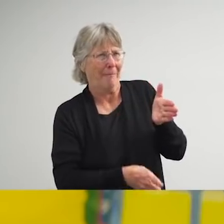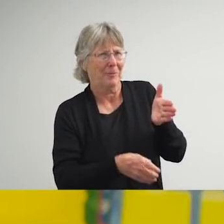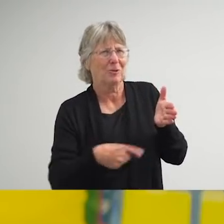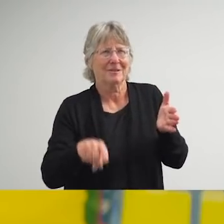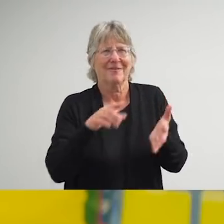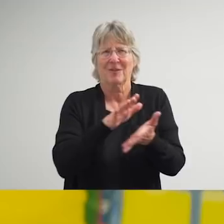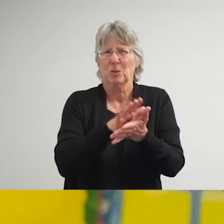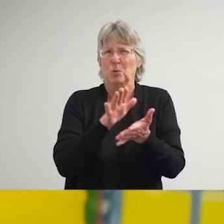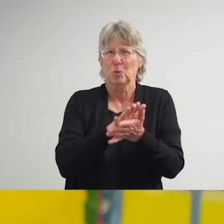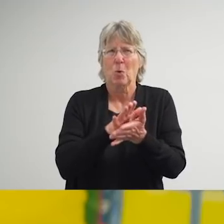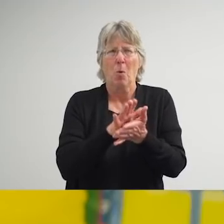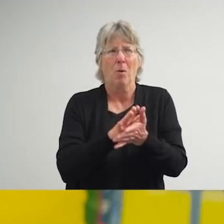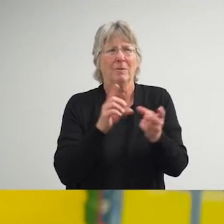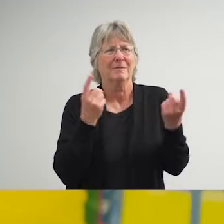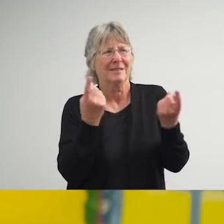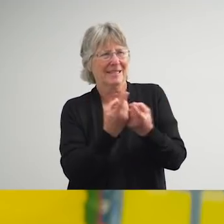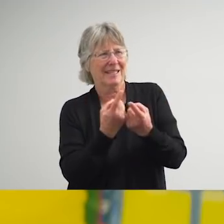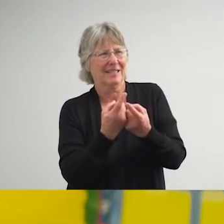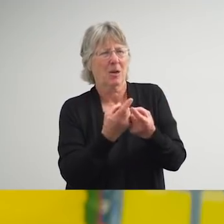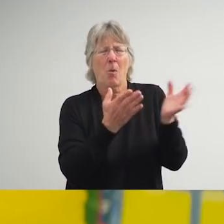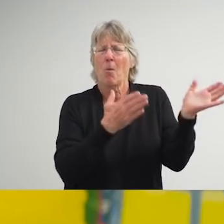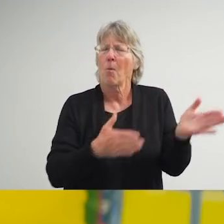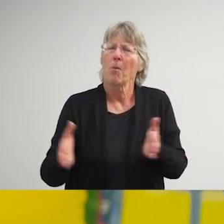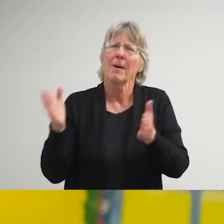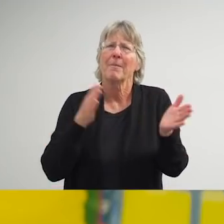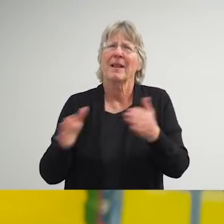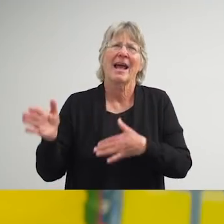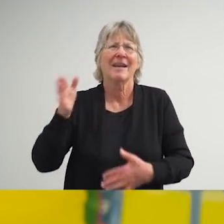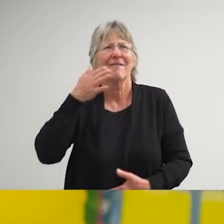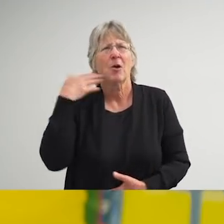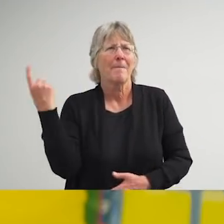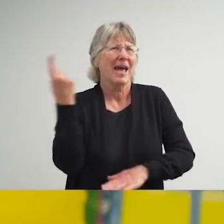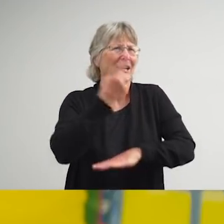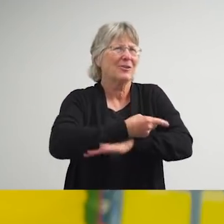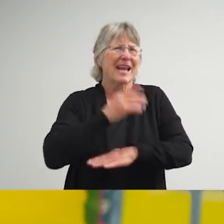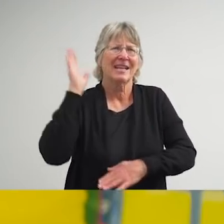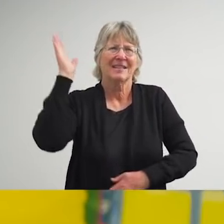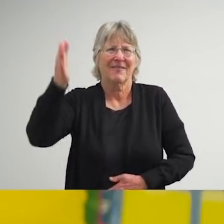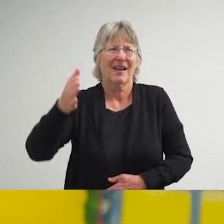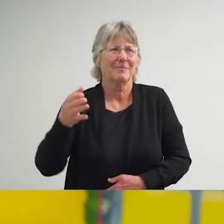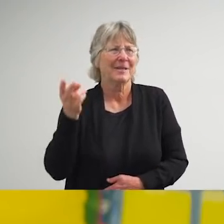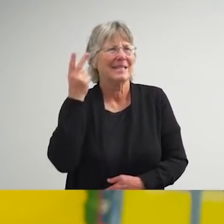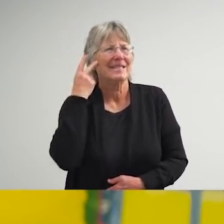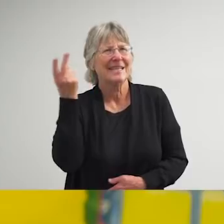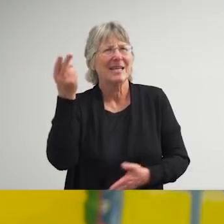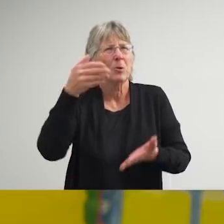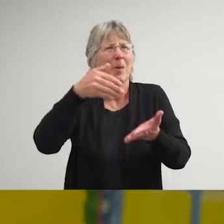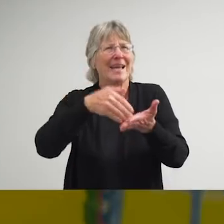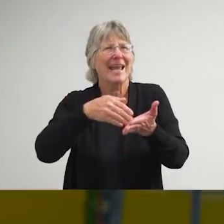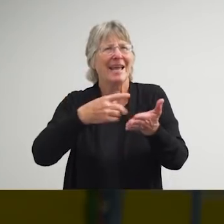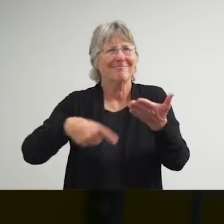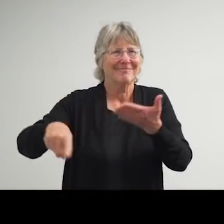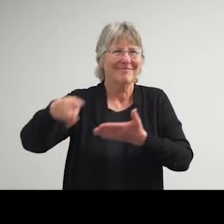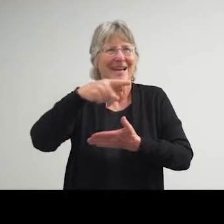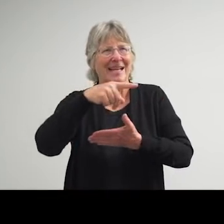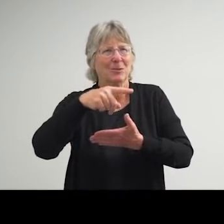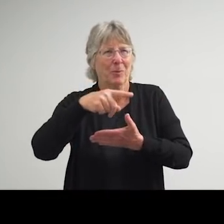history. We are planning for better days ahead and we'll keep you posted. I'll see you again next week.